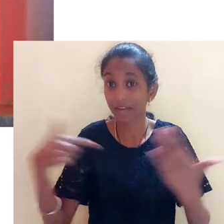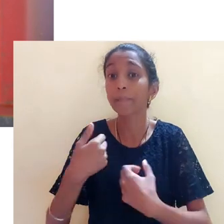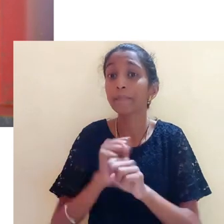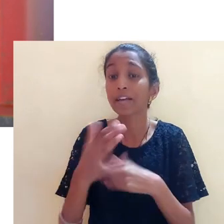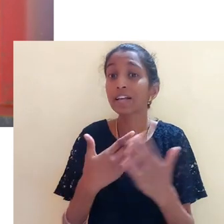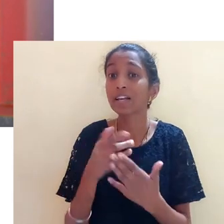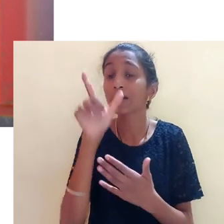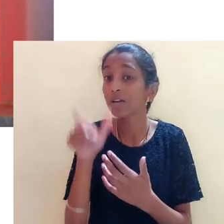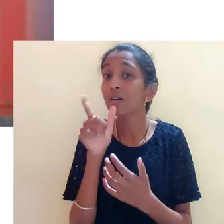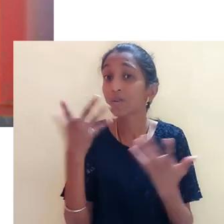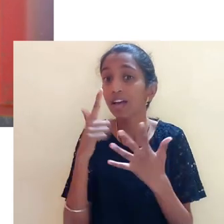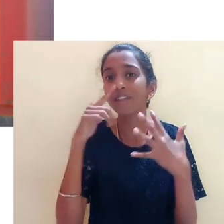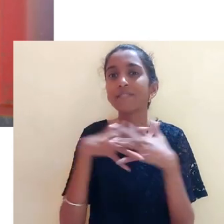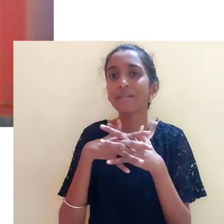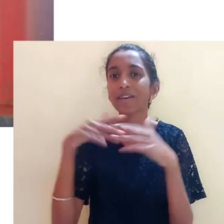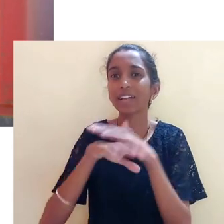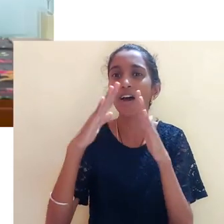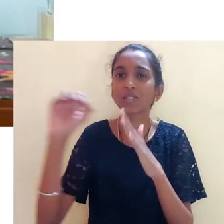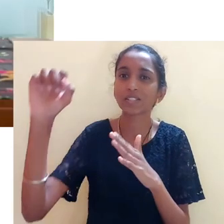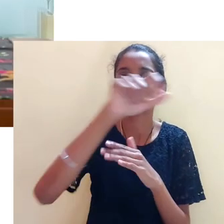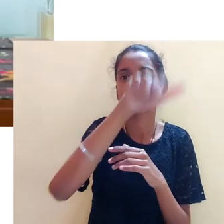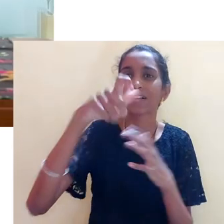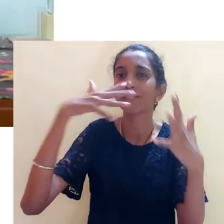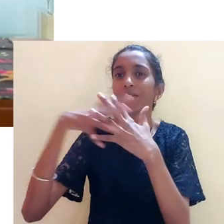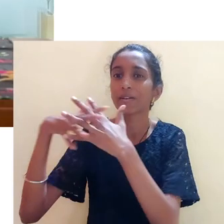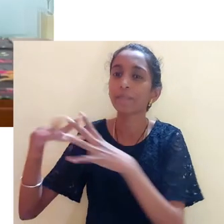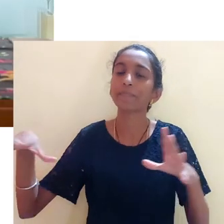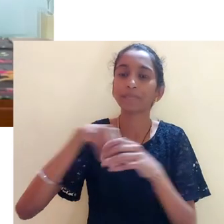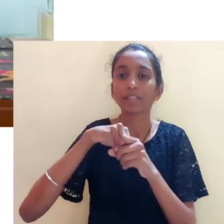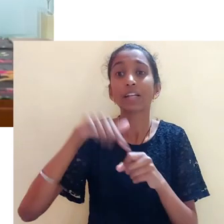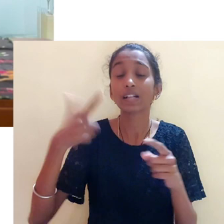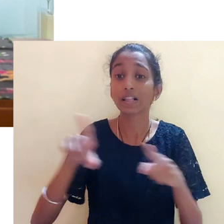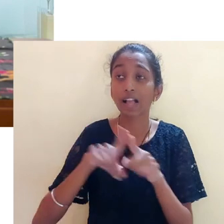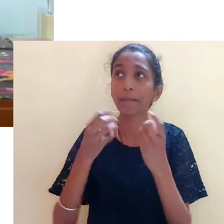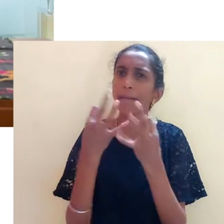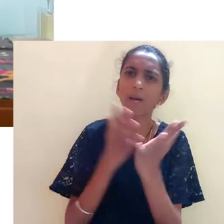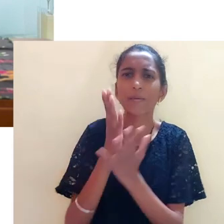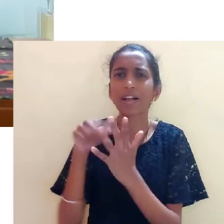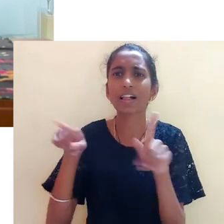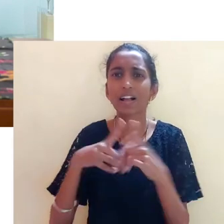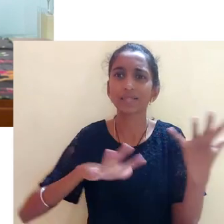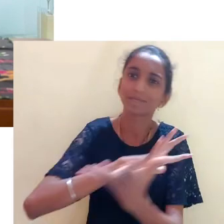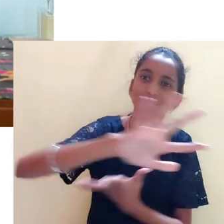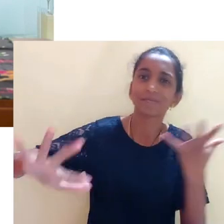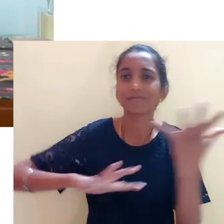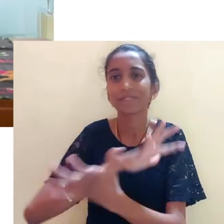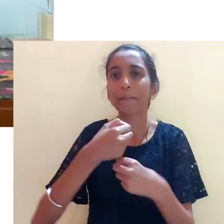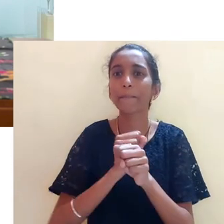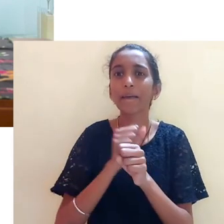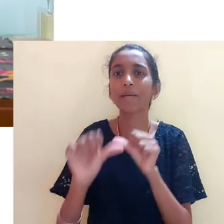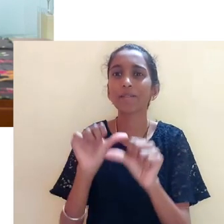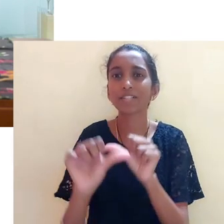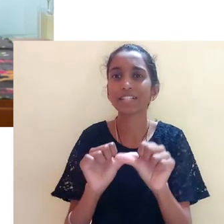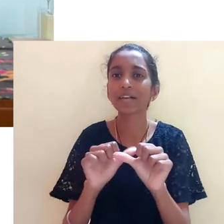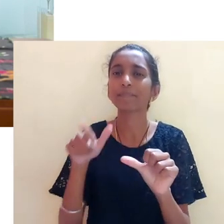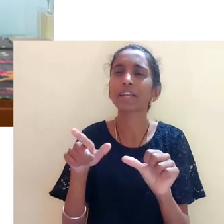made by the women of the household. Okay. And it's this kind of like, in many ways, it's a collective making process. So you